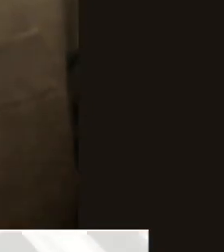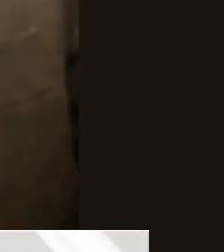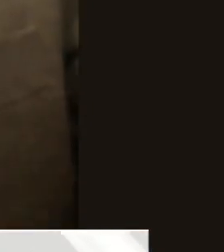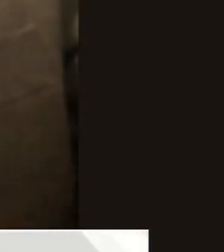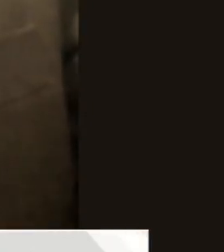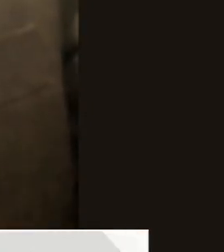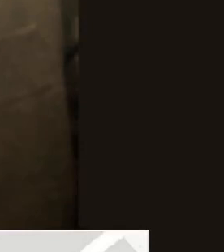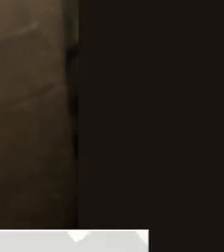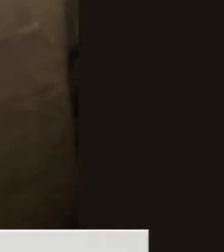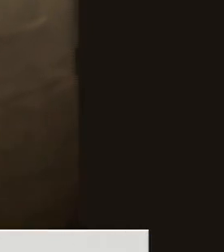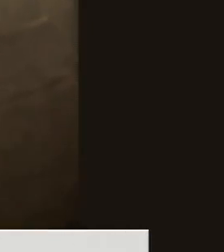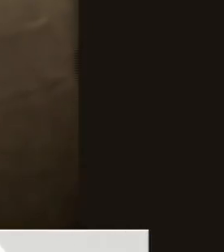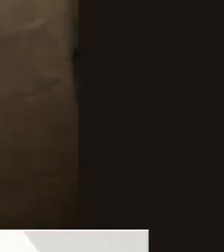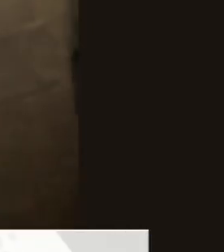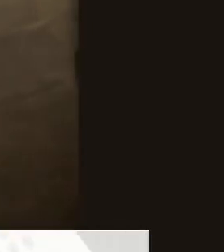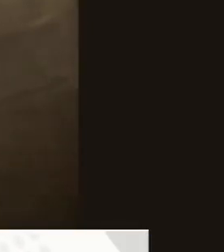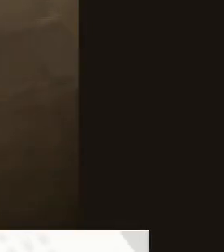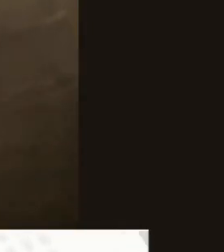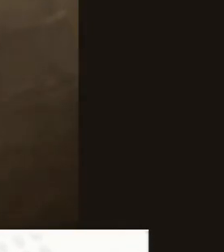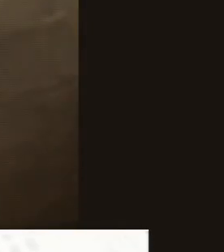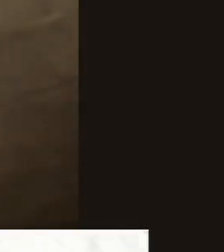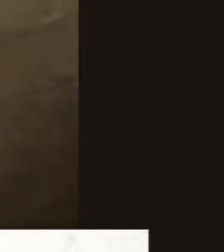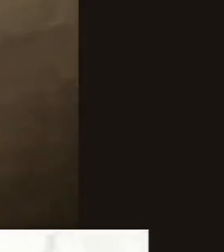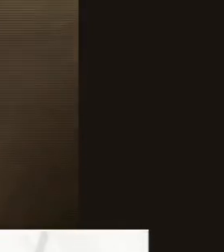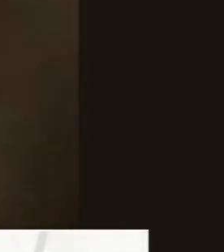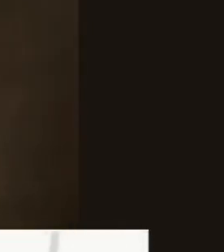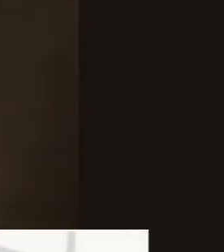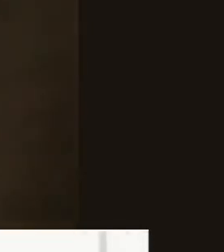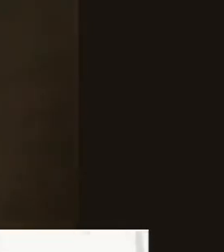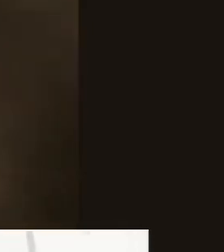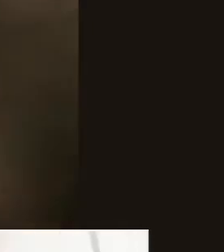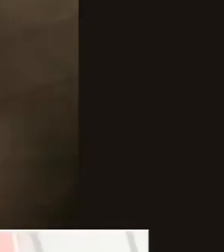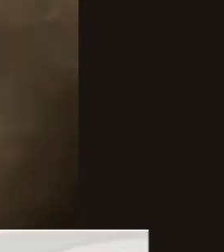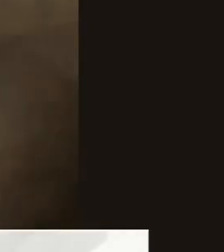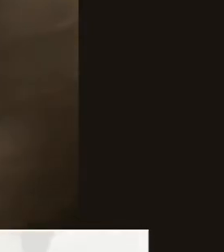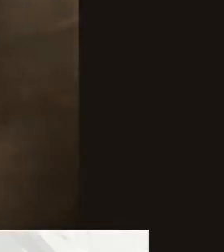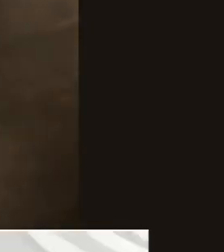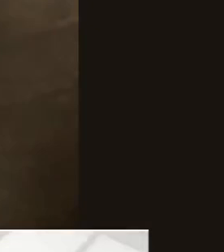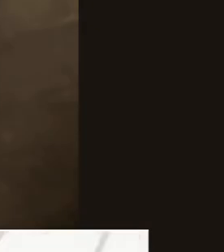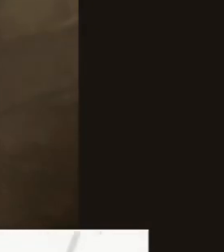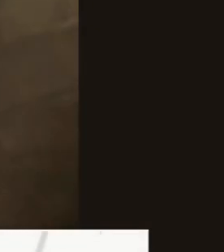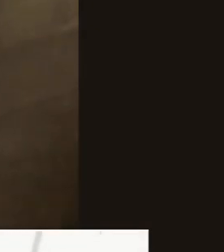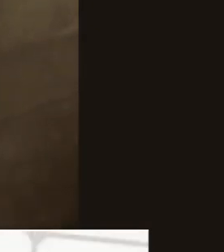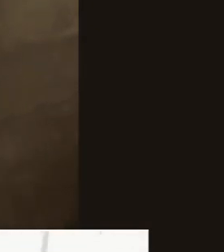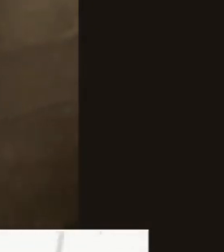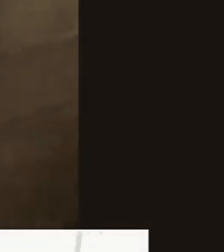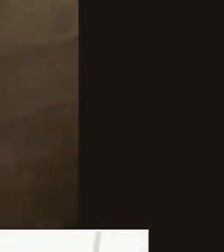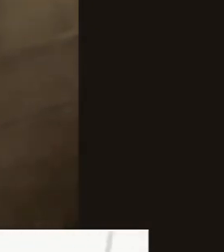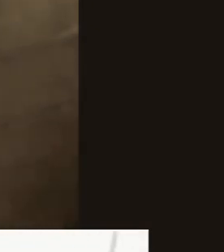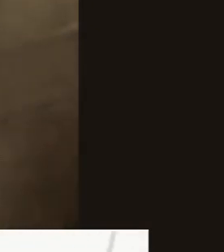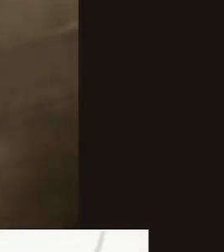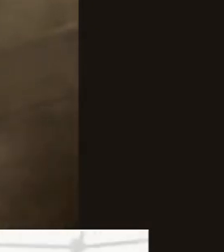provide less resources because the subjects have been reduced. And therefore, there is a cut on the